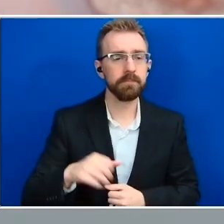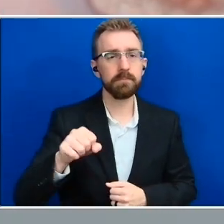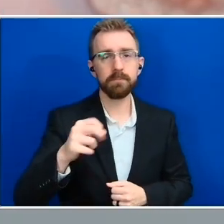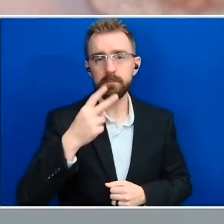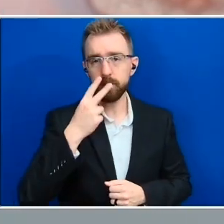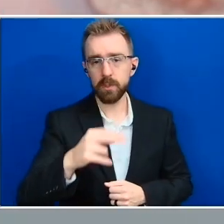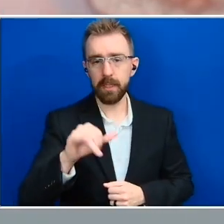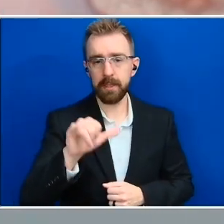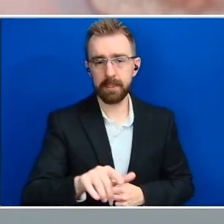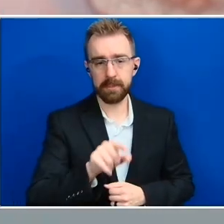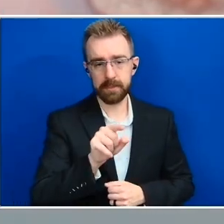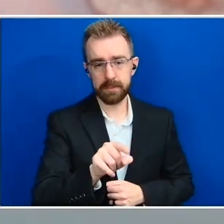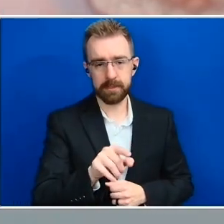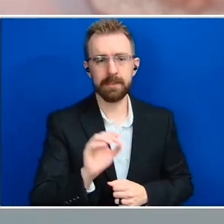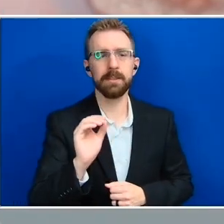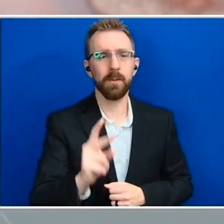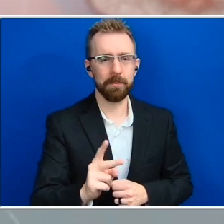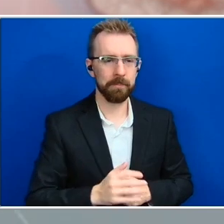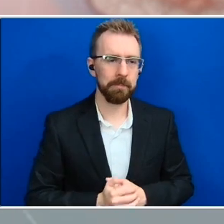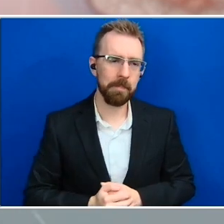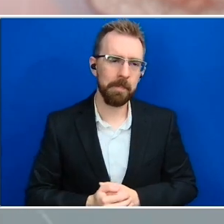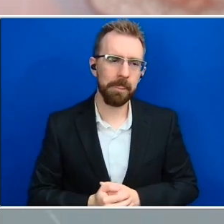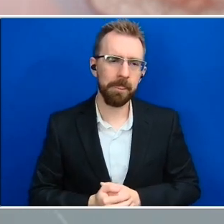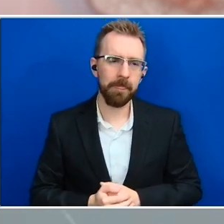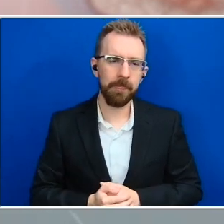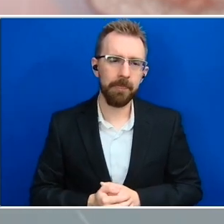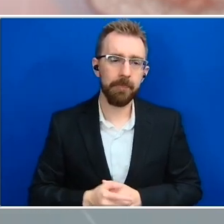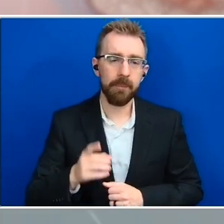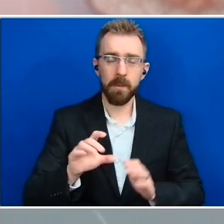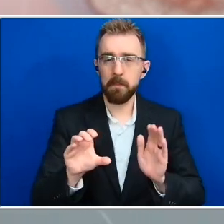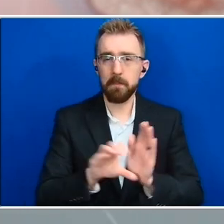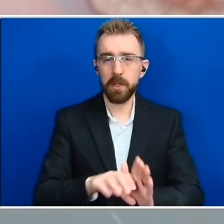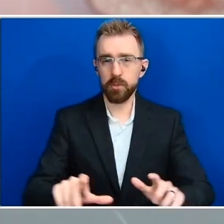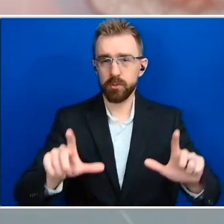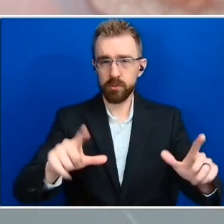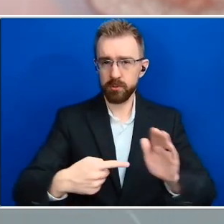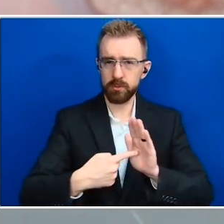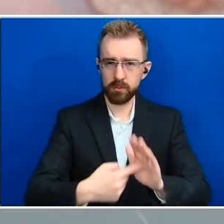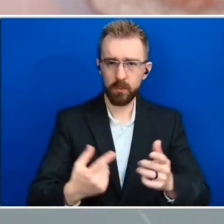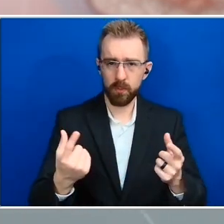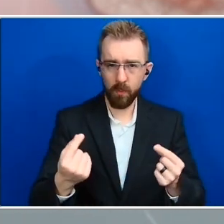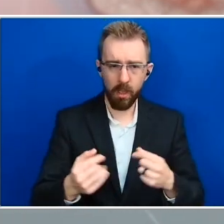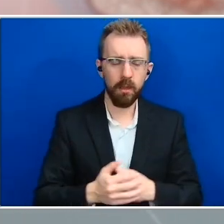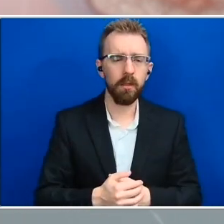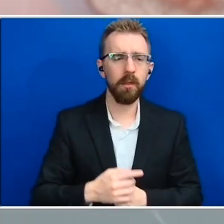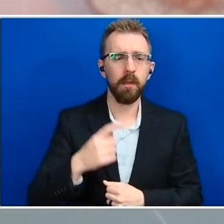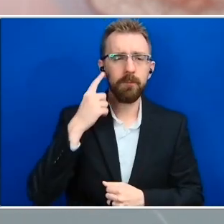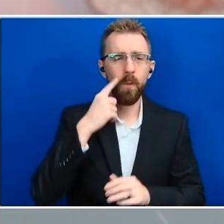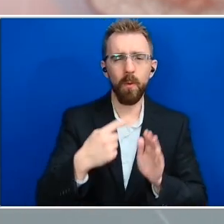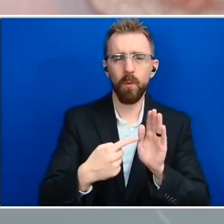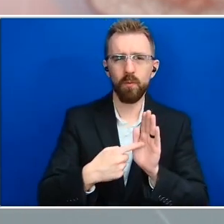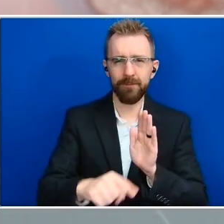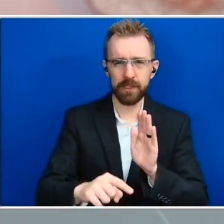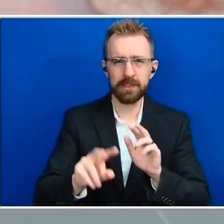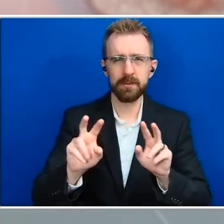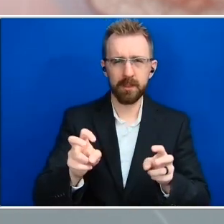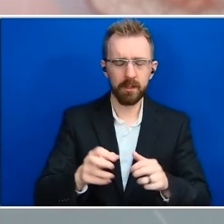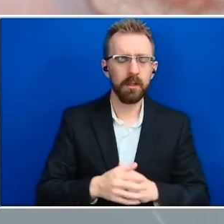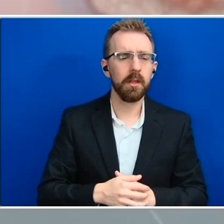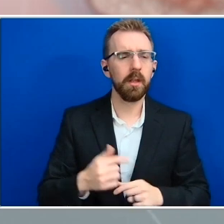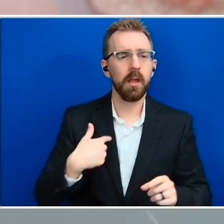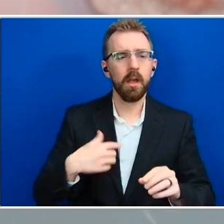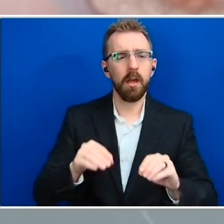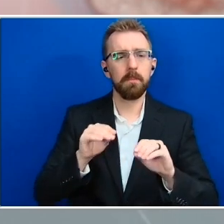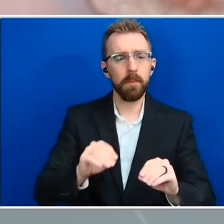Okay. The picture shows that, for the reference, I put the stack of